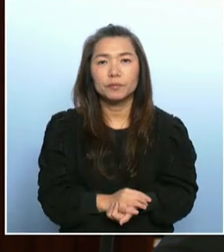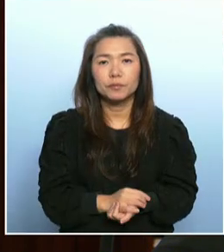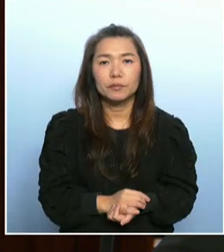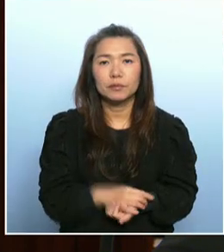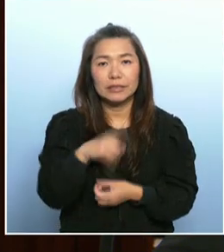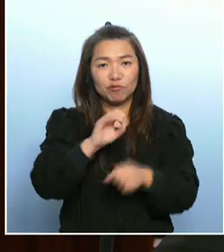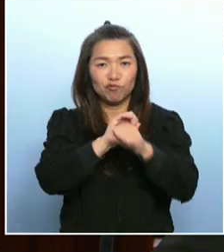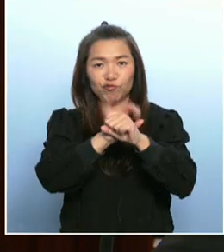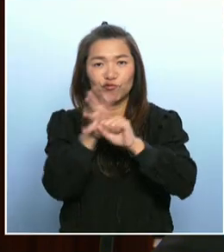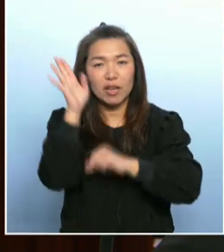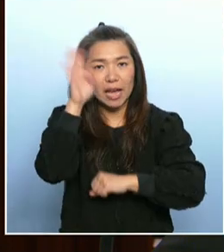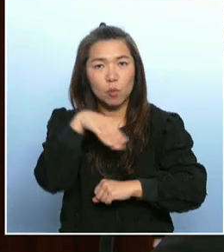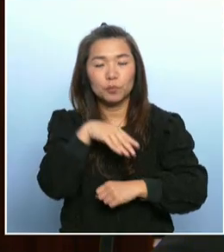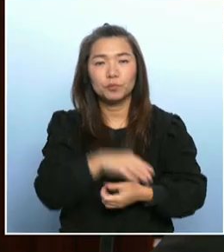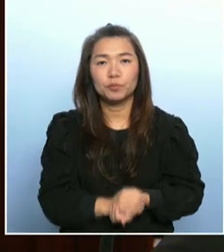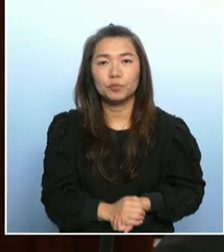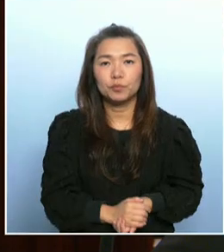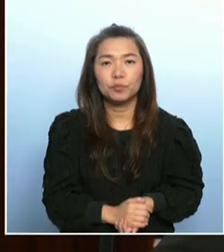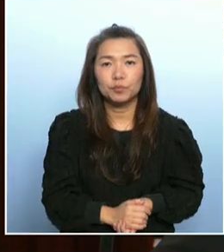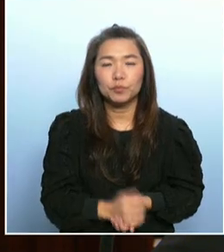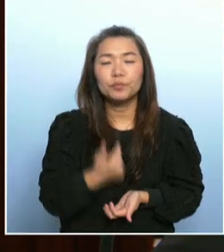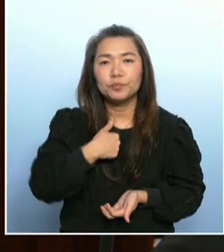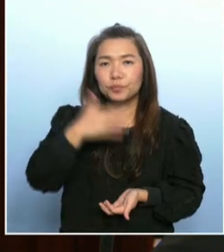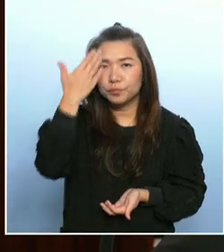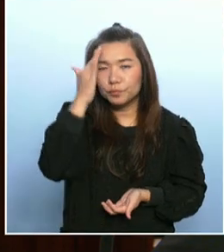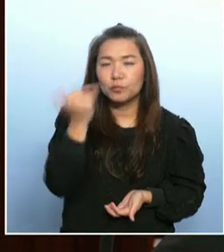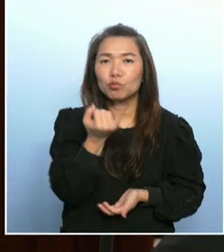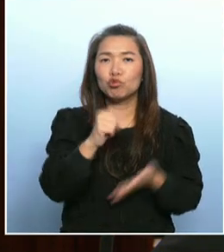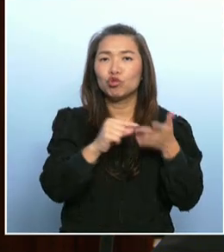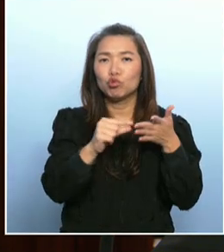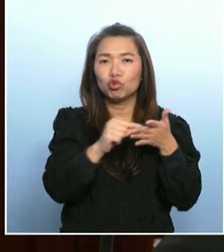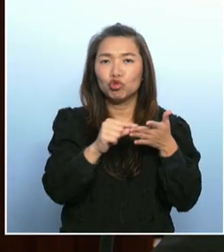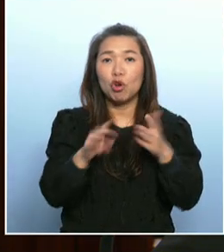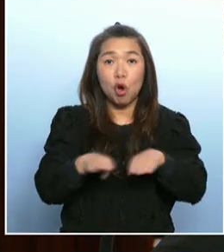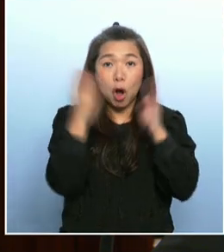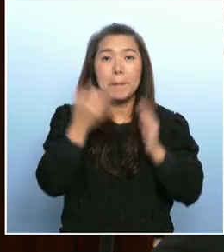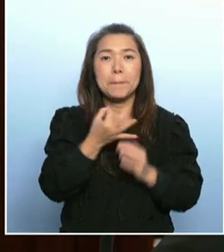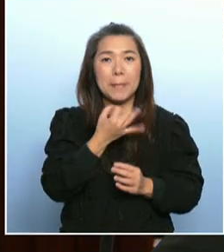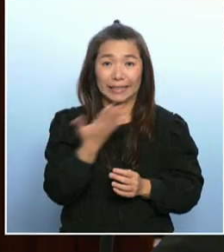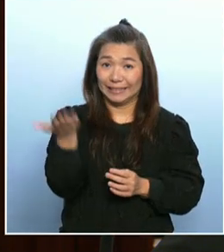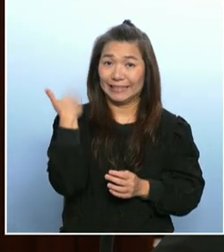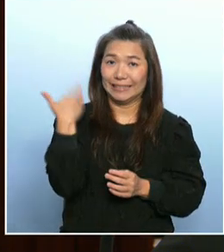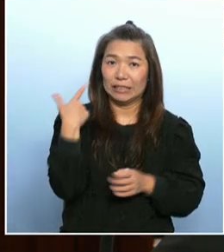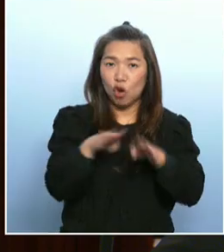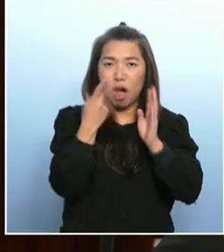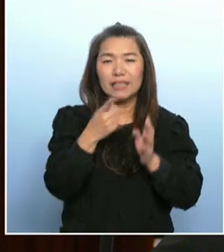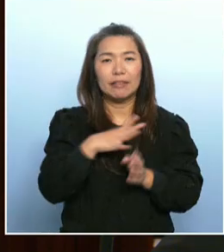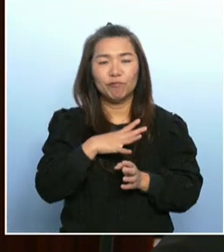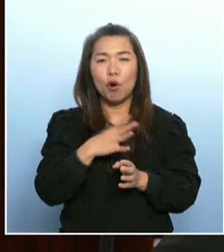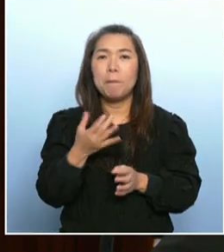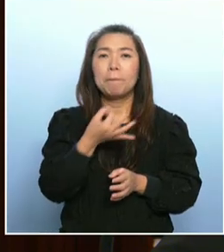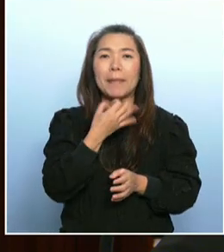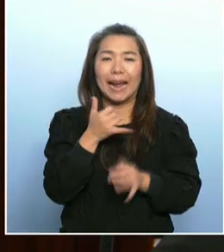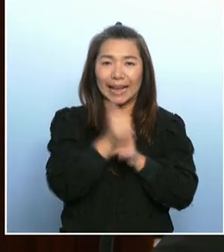model of the care homes. After COVID, I know that some of the care